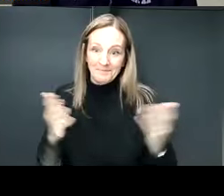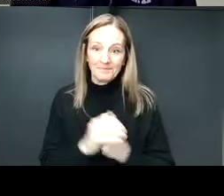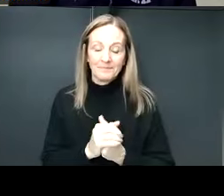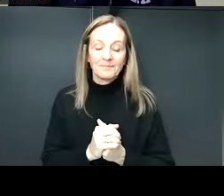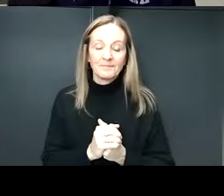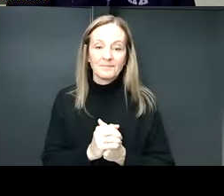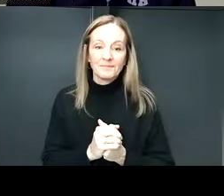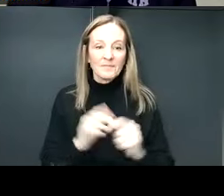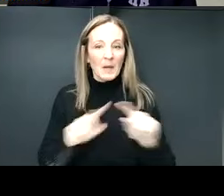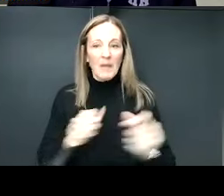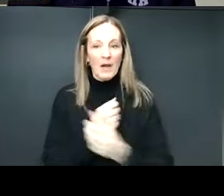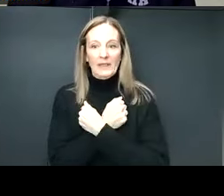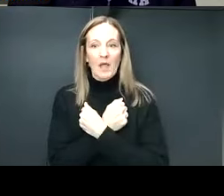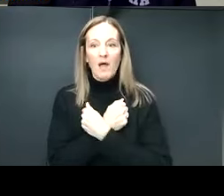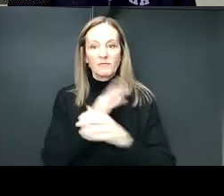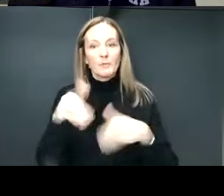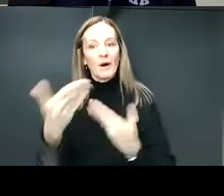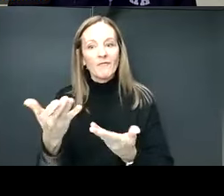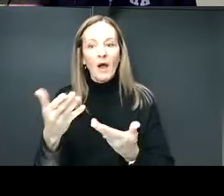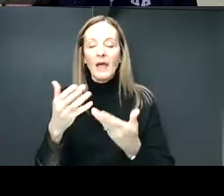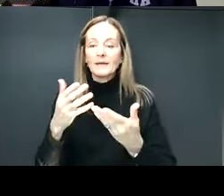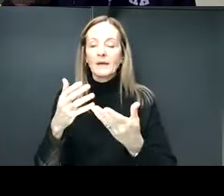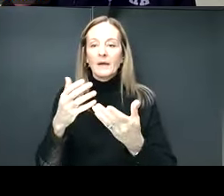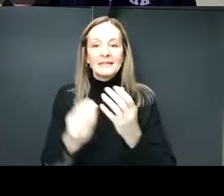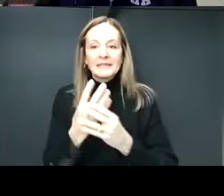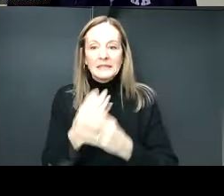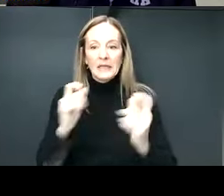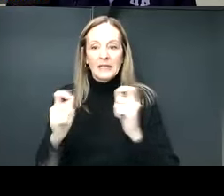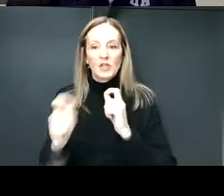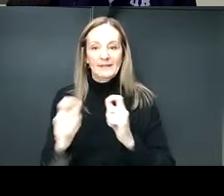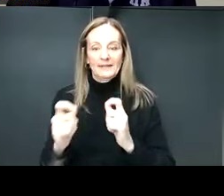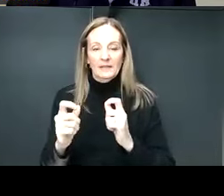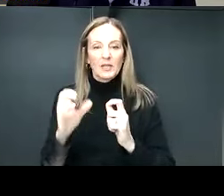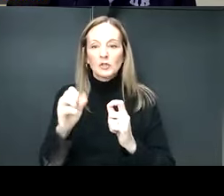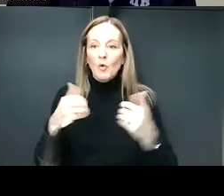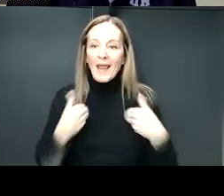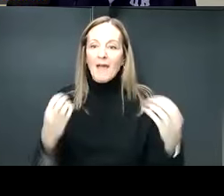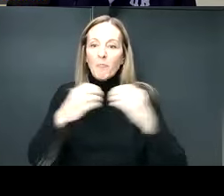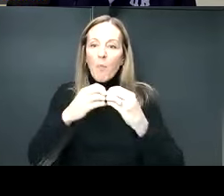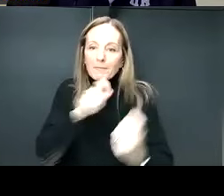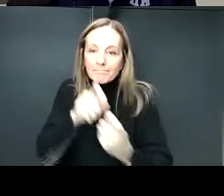I'd love to be able to provide the seasonally adjusted so we could provide even more finite information.